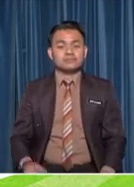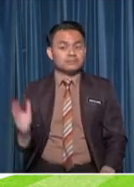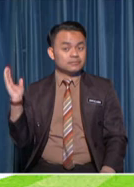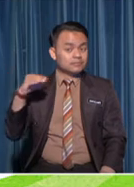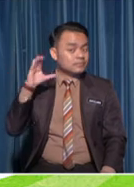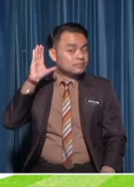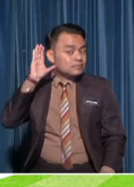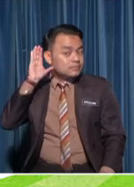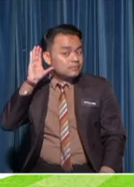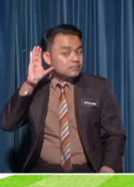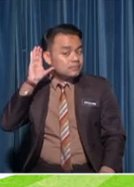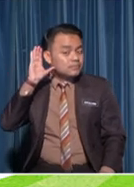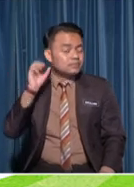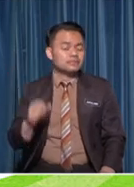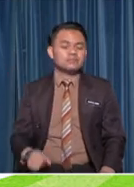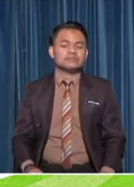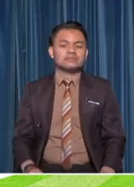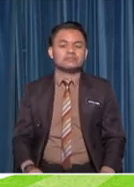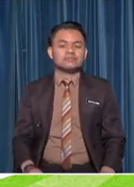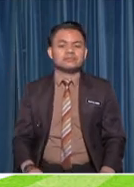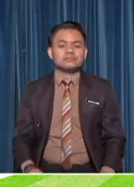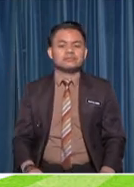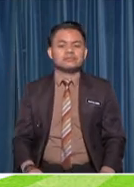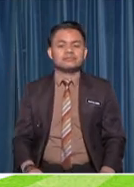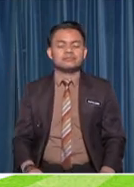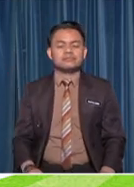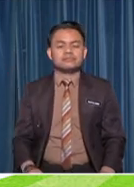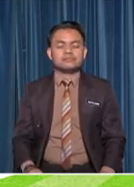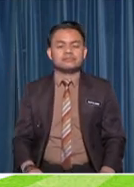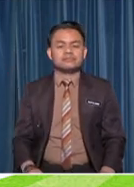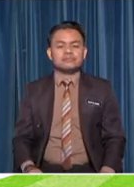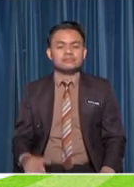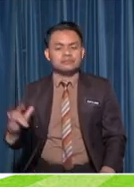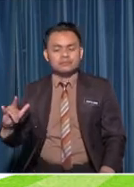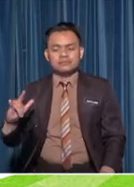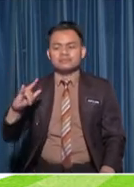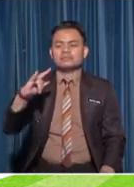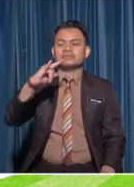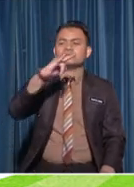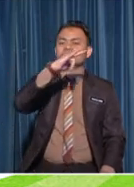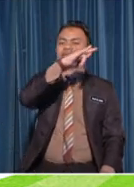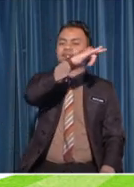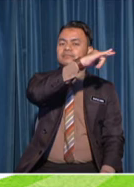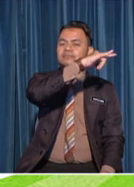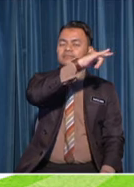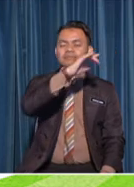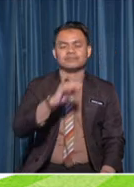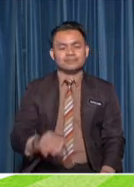Let's hear the sound of the aeroplane.